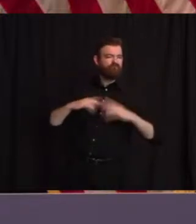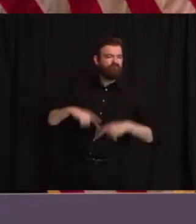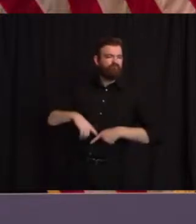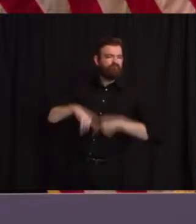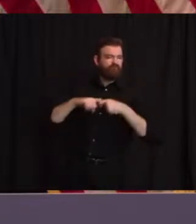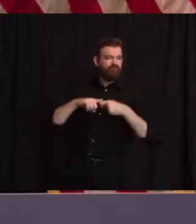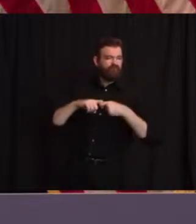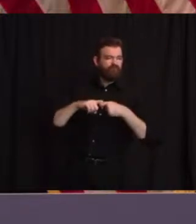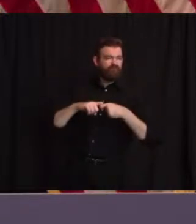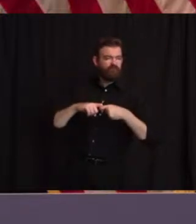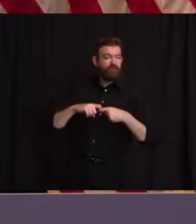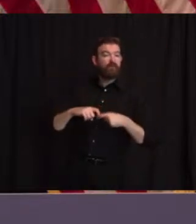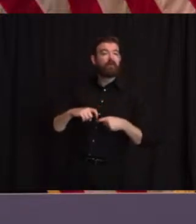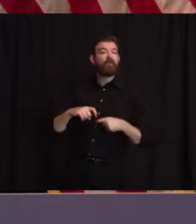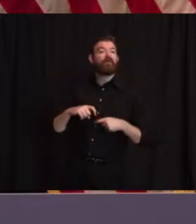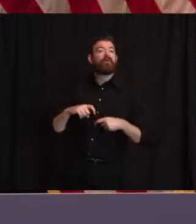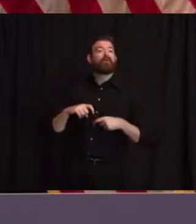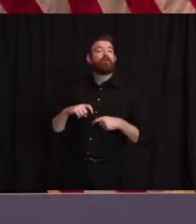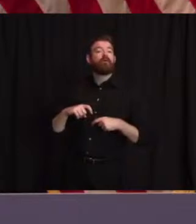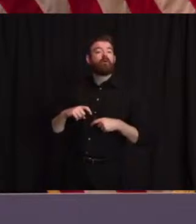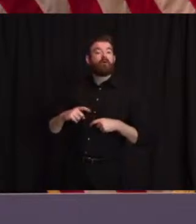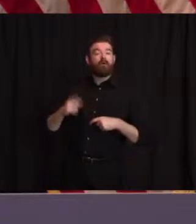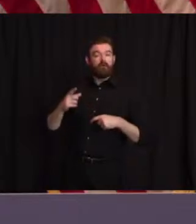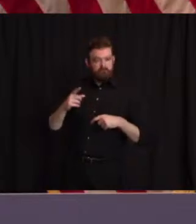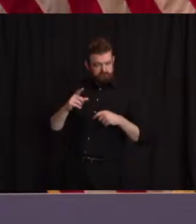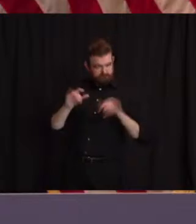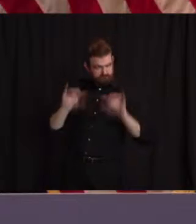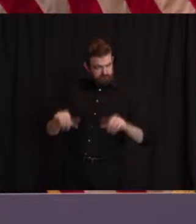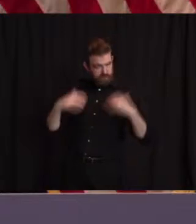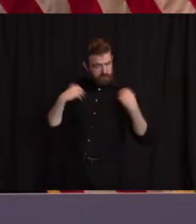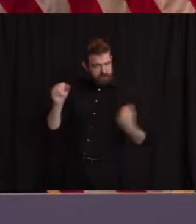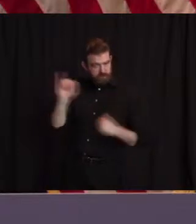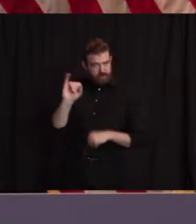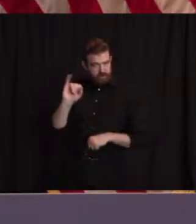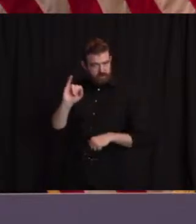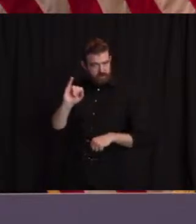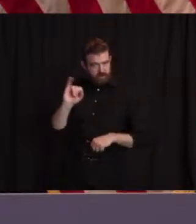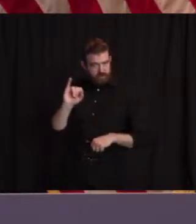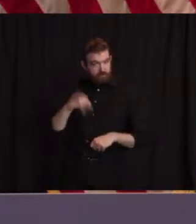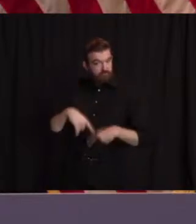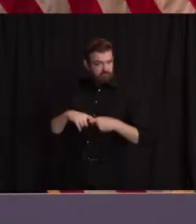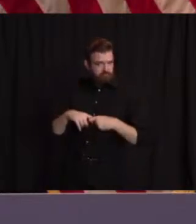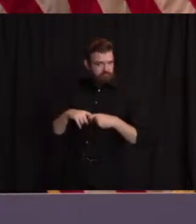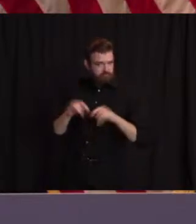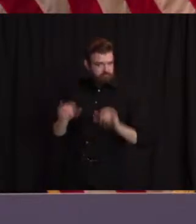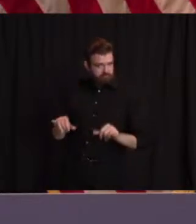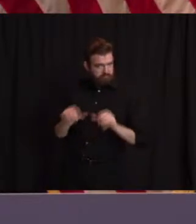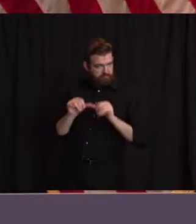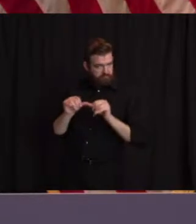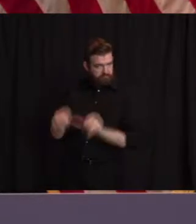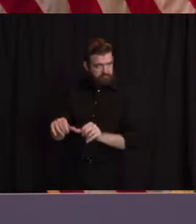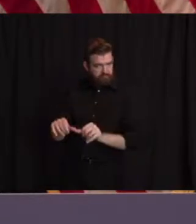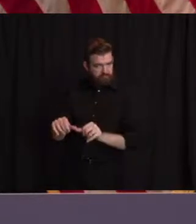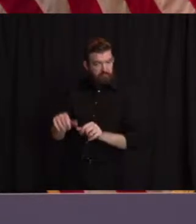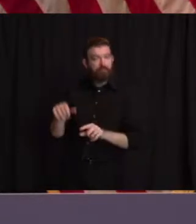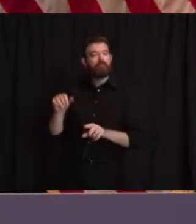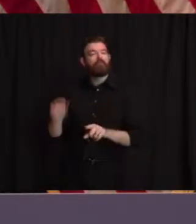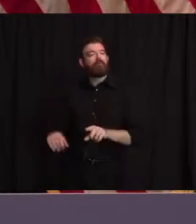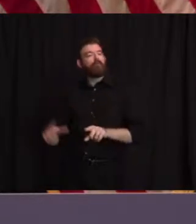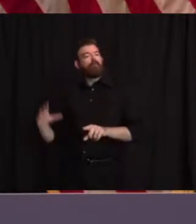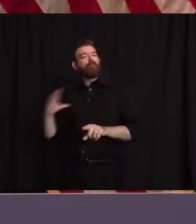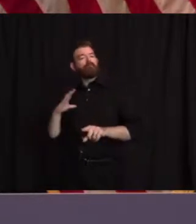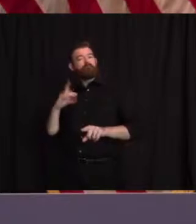The state has not furloughed any workers to date. Obviously, given the revenue numbers that